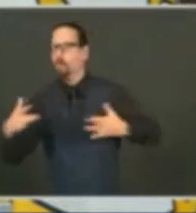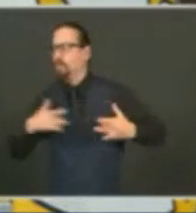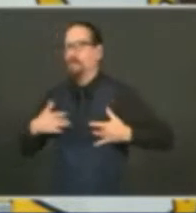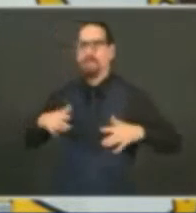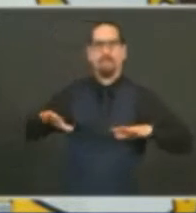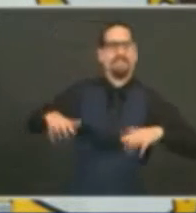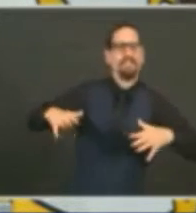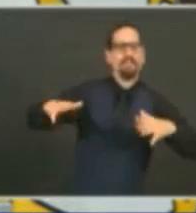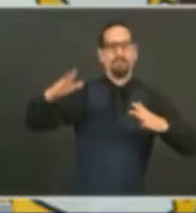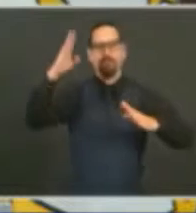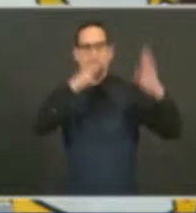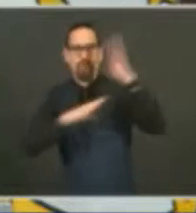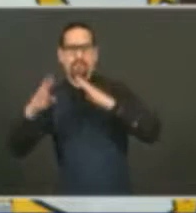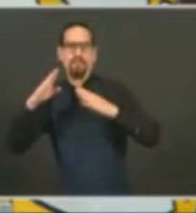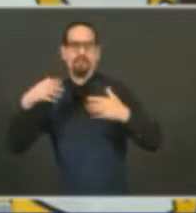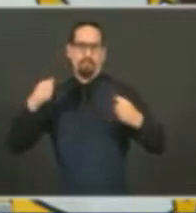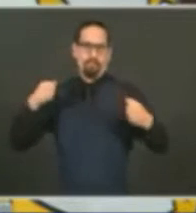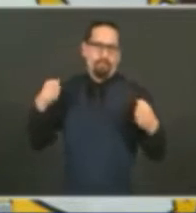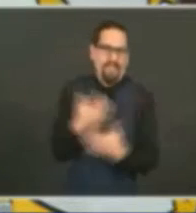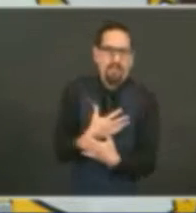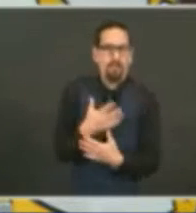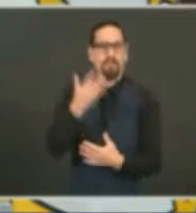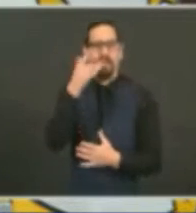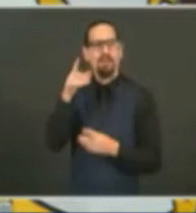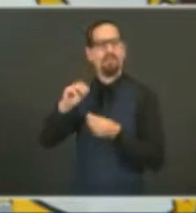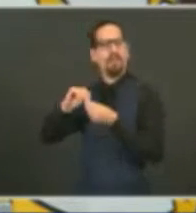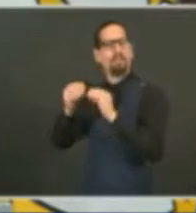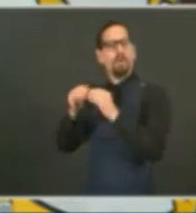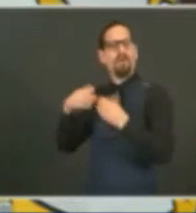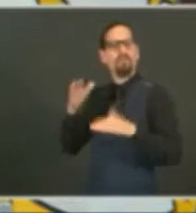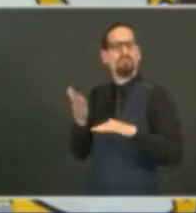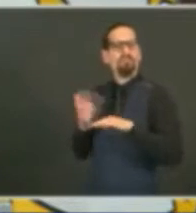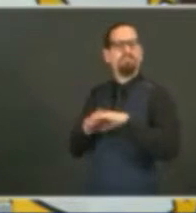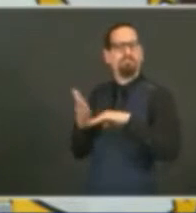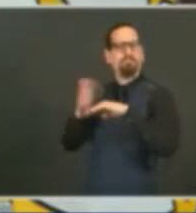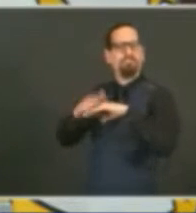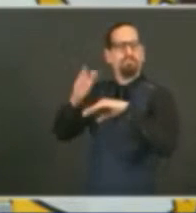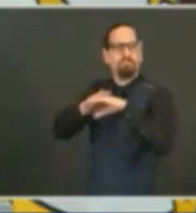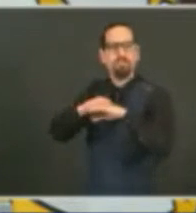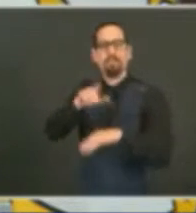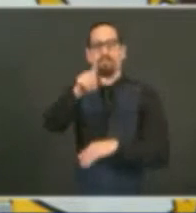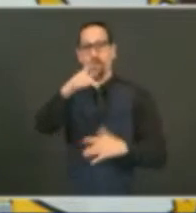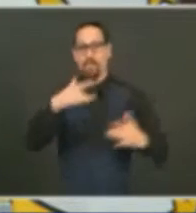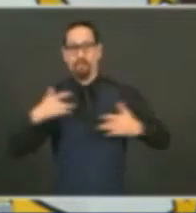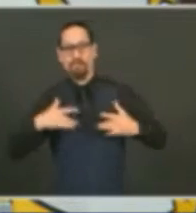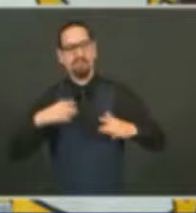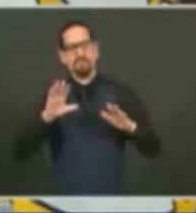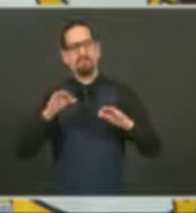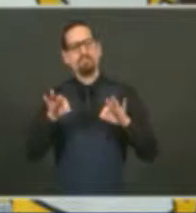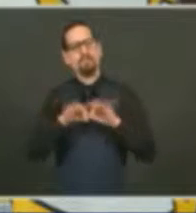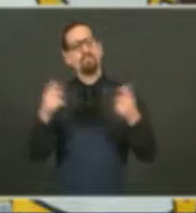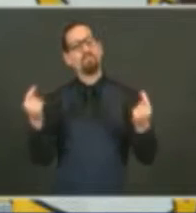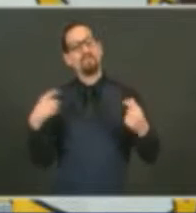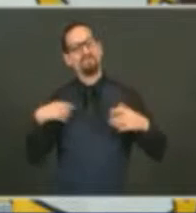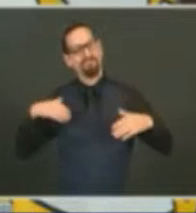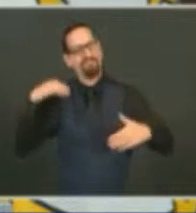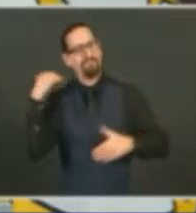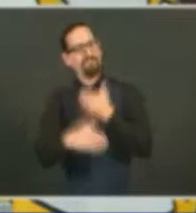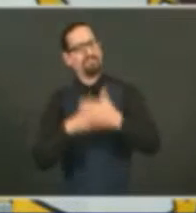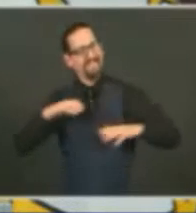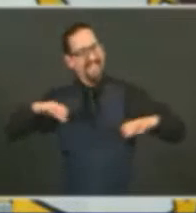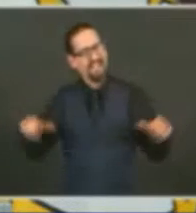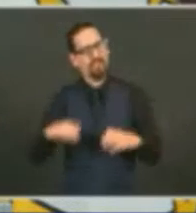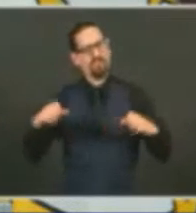scary data. But don't panic, take action. The solution to changing the